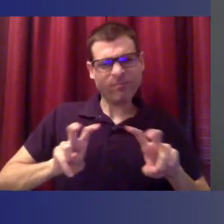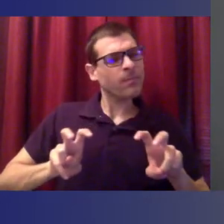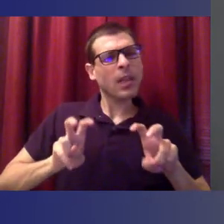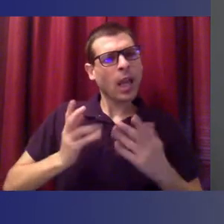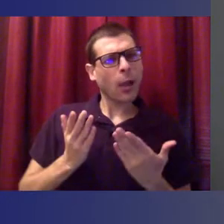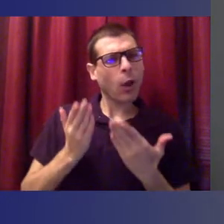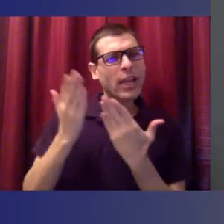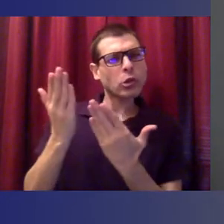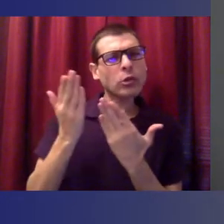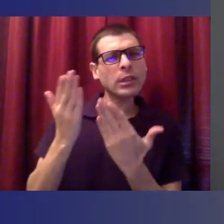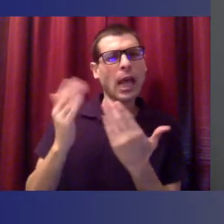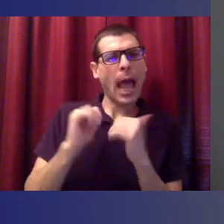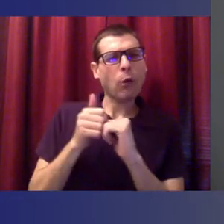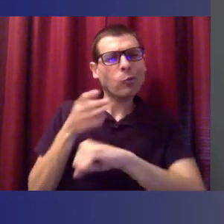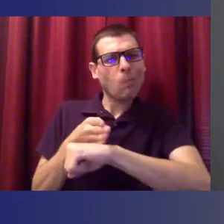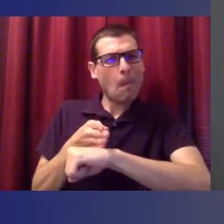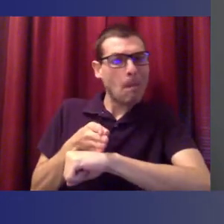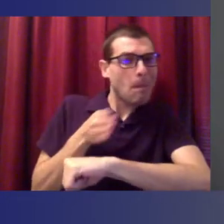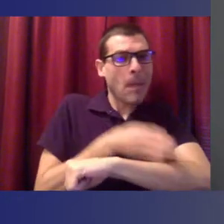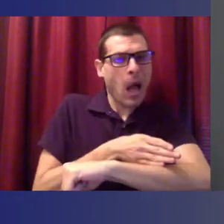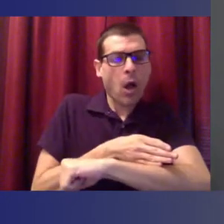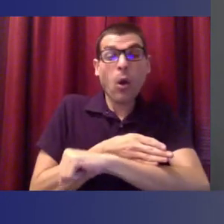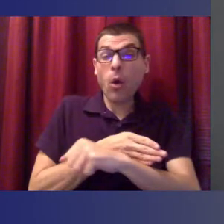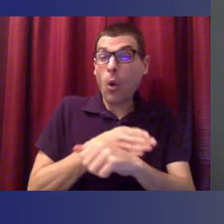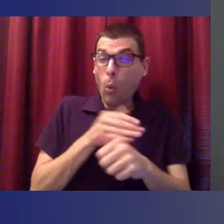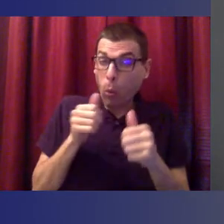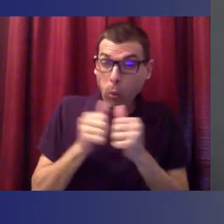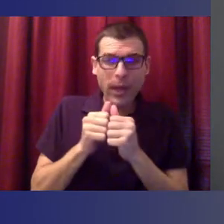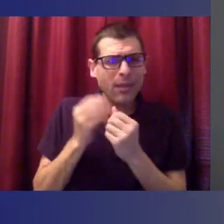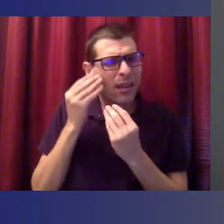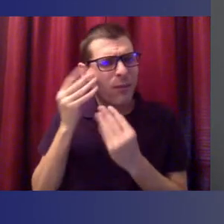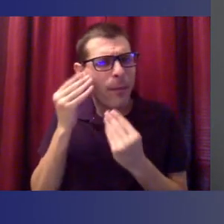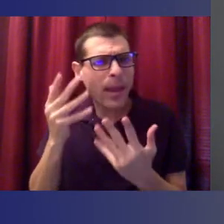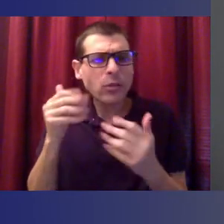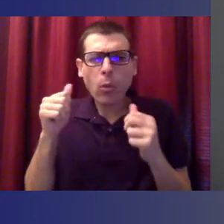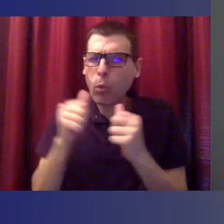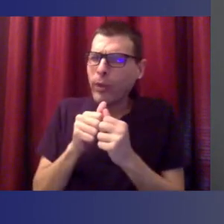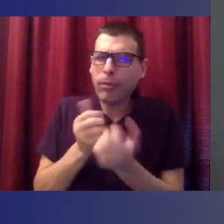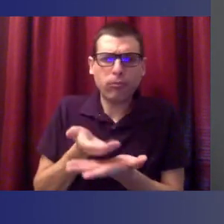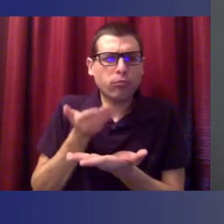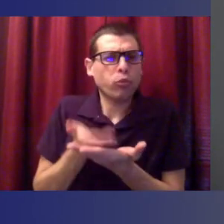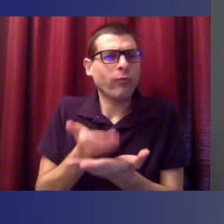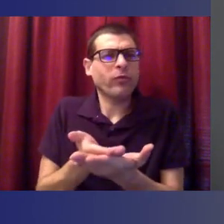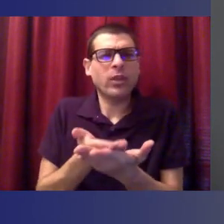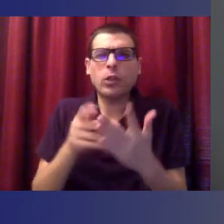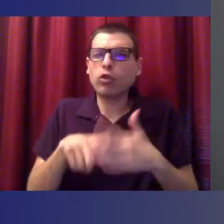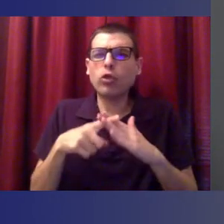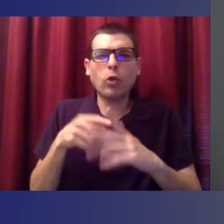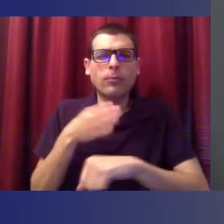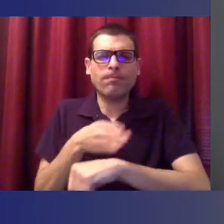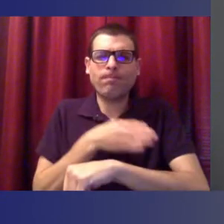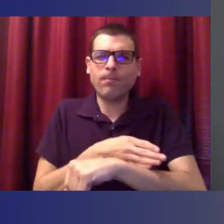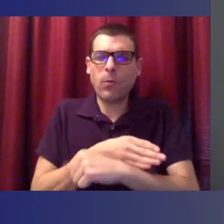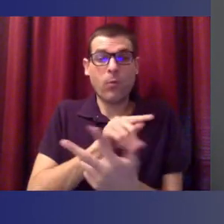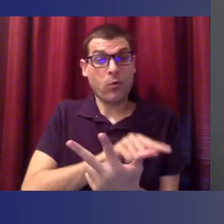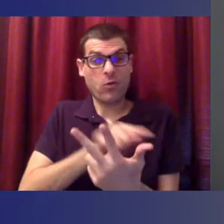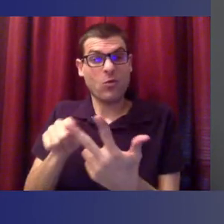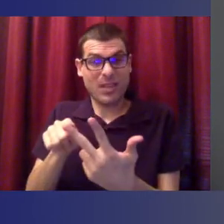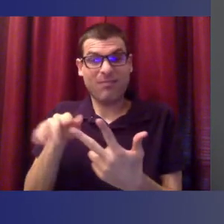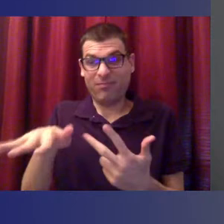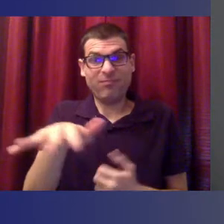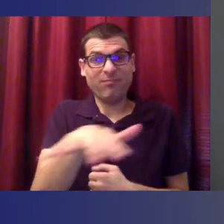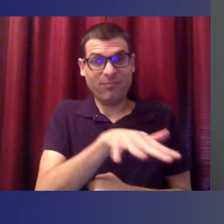this quality data and powerful collaboration across sectors. Our work is not just about